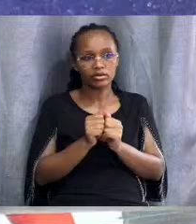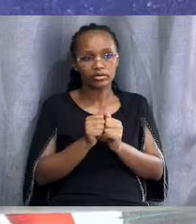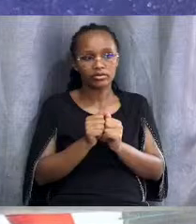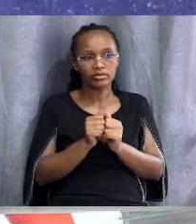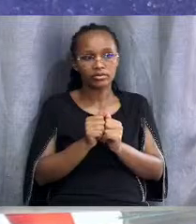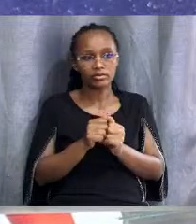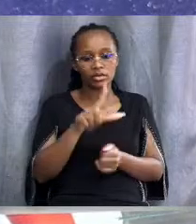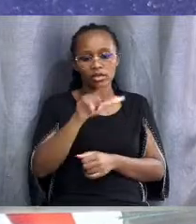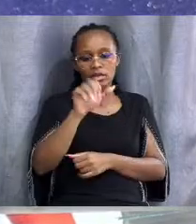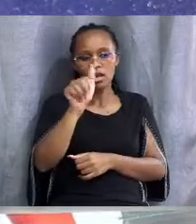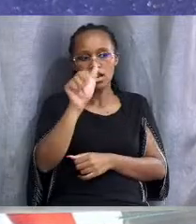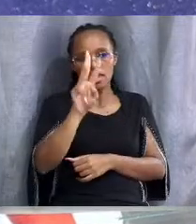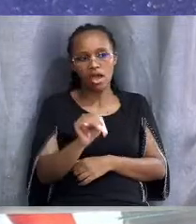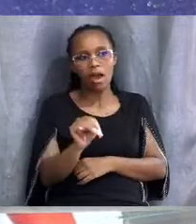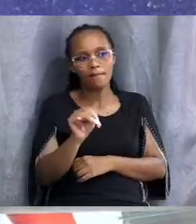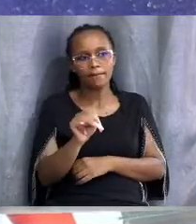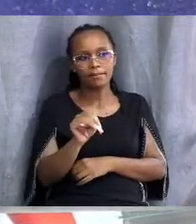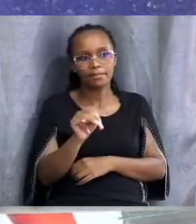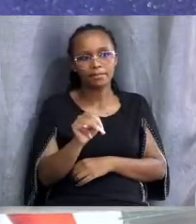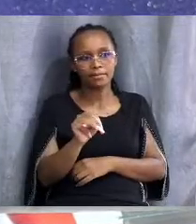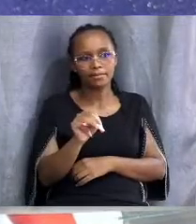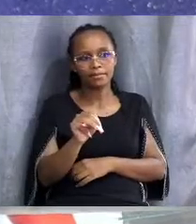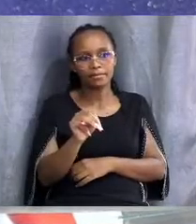Mashiaraneirona Liam Muriuki Murage.